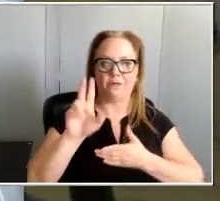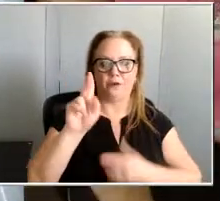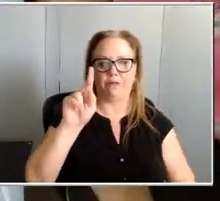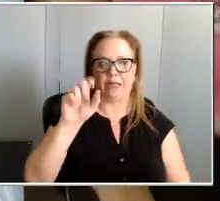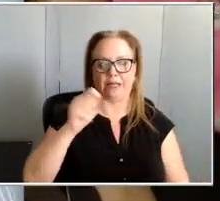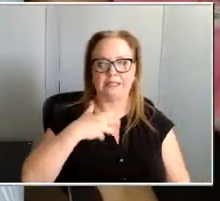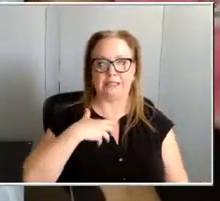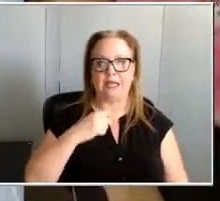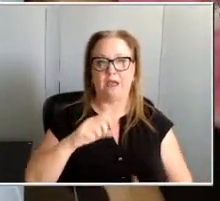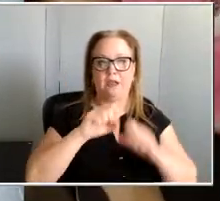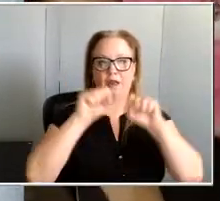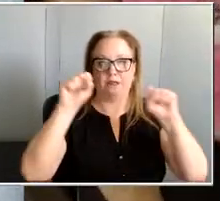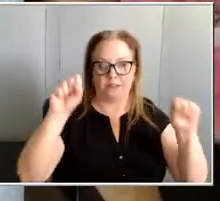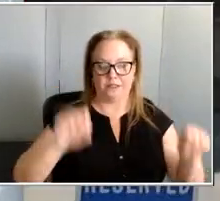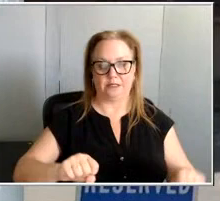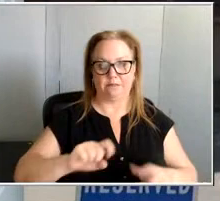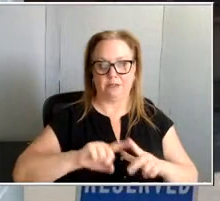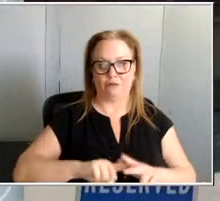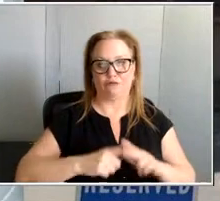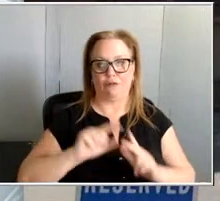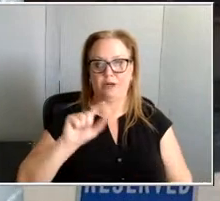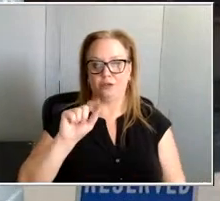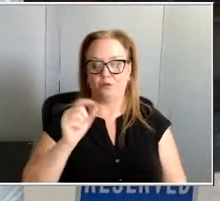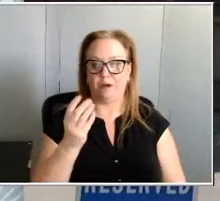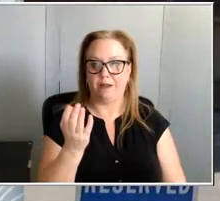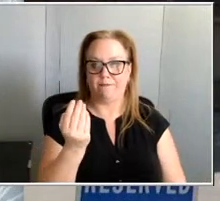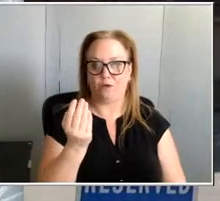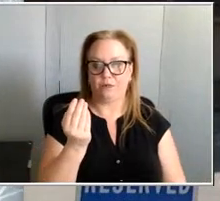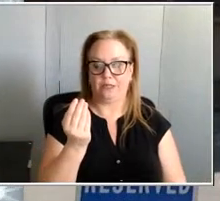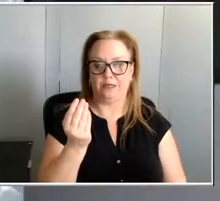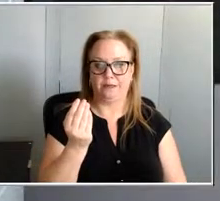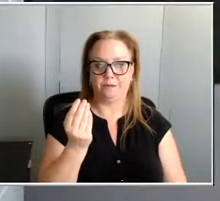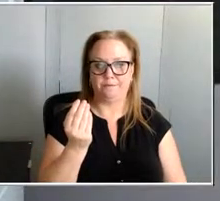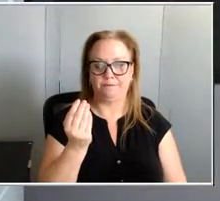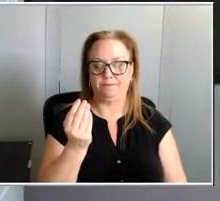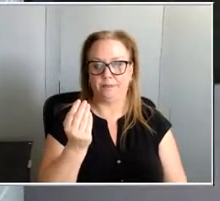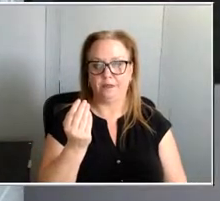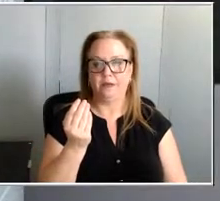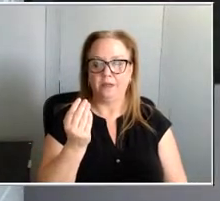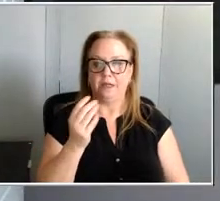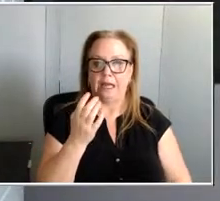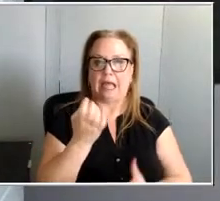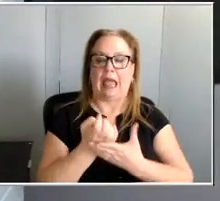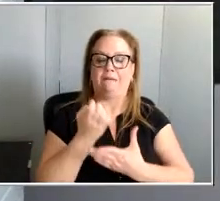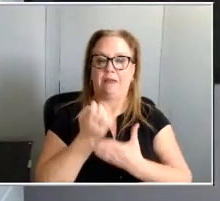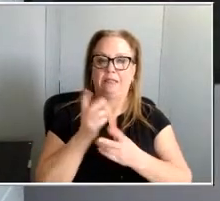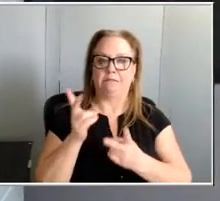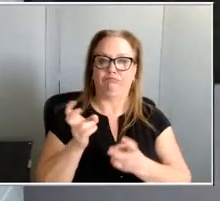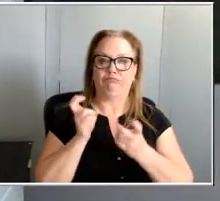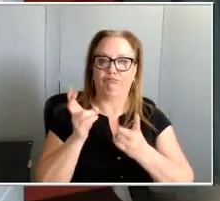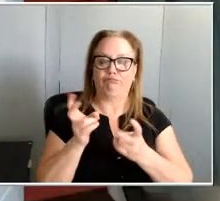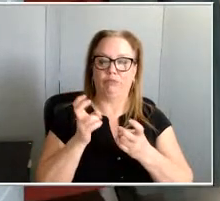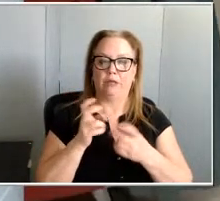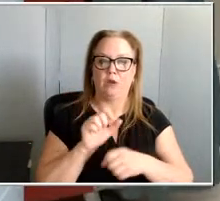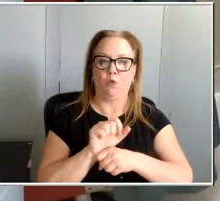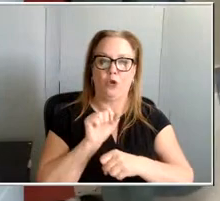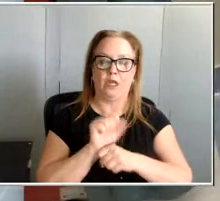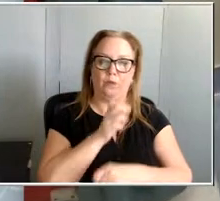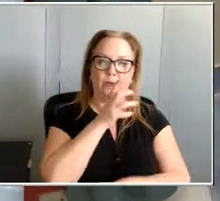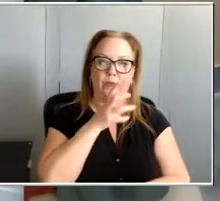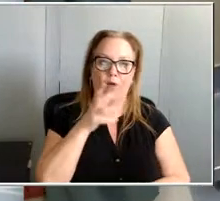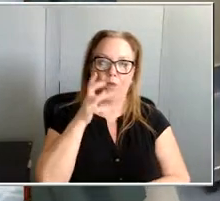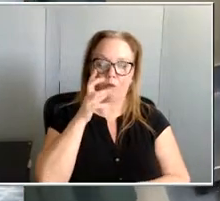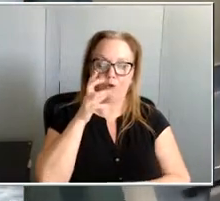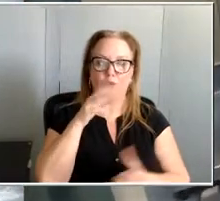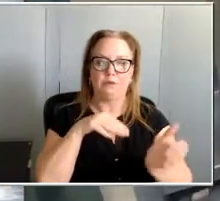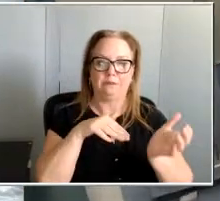helped start back in 2014, is basically taking out evidence-based guidelines and working with our rural providers and health systems to